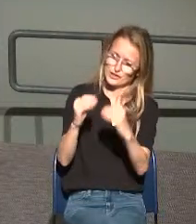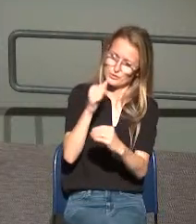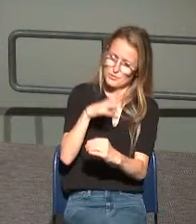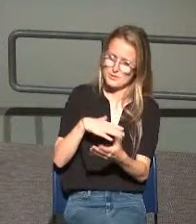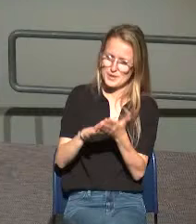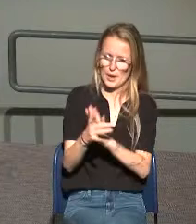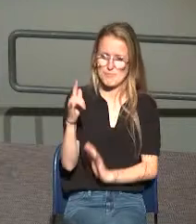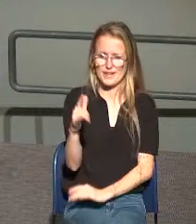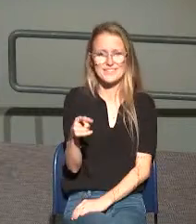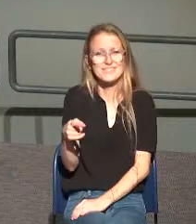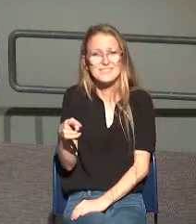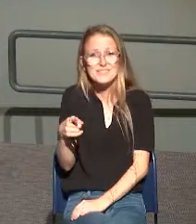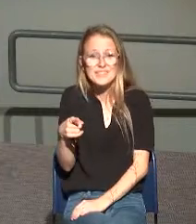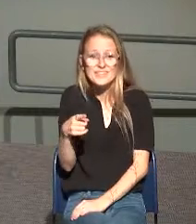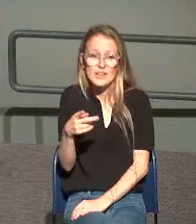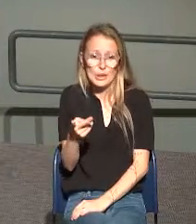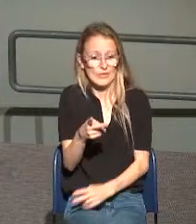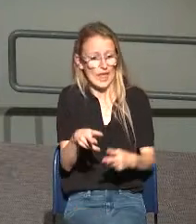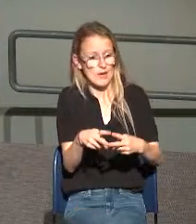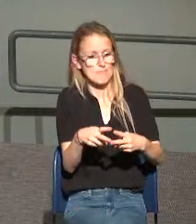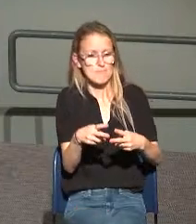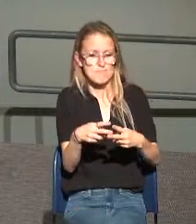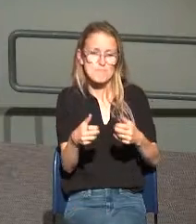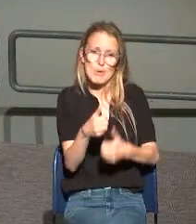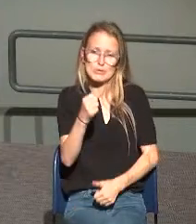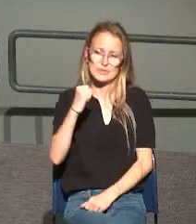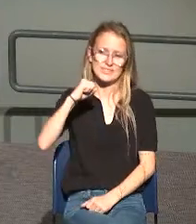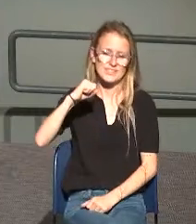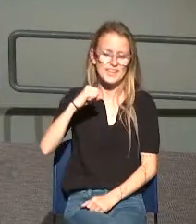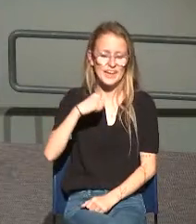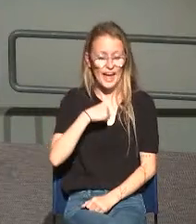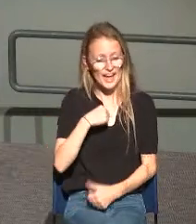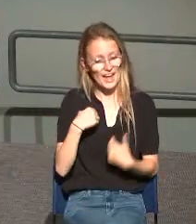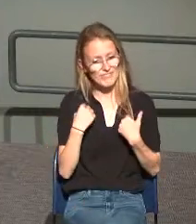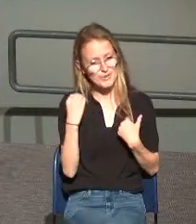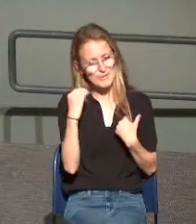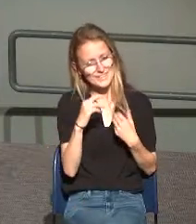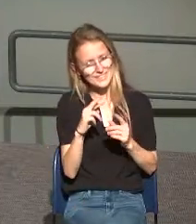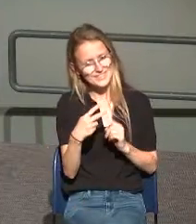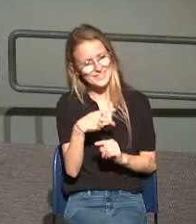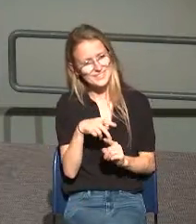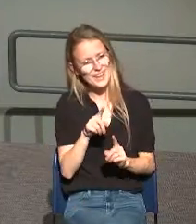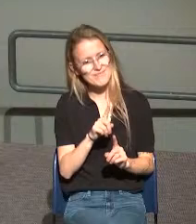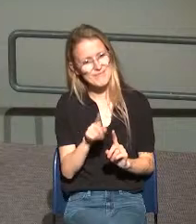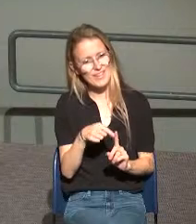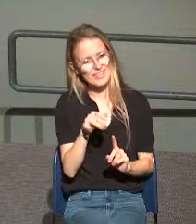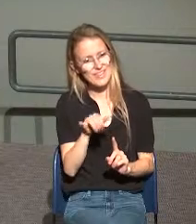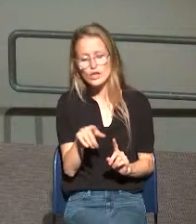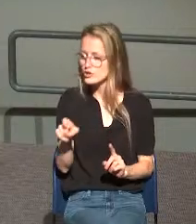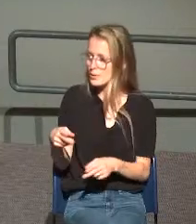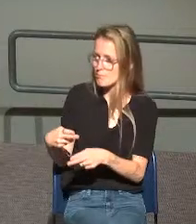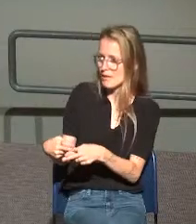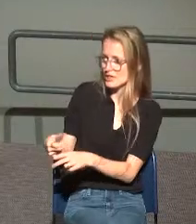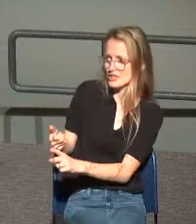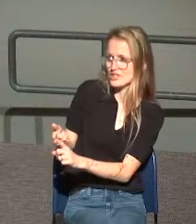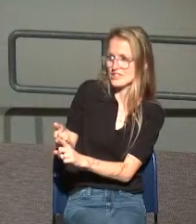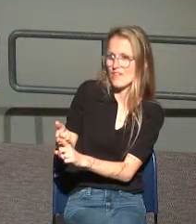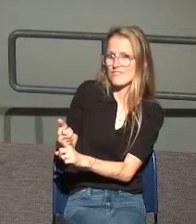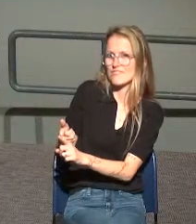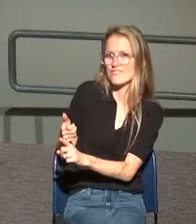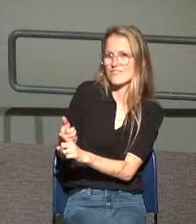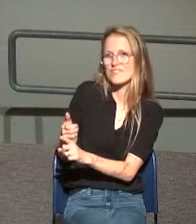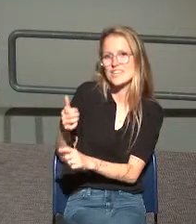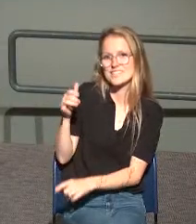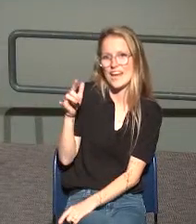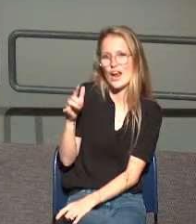were the most resistant, and I have some thoughts on that. We should mention you are an Air Force veteran.